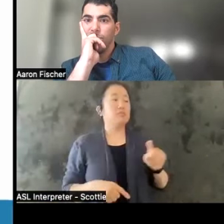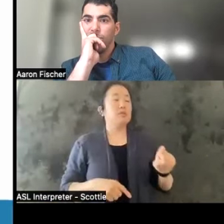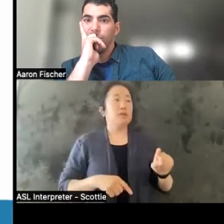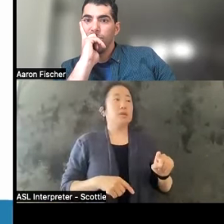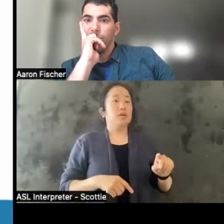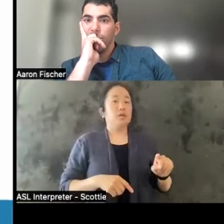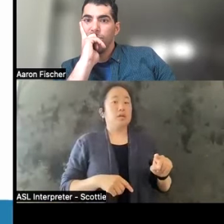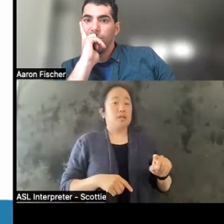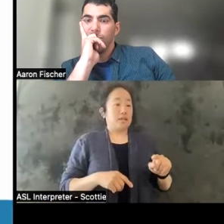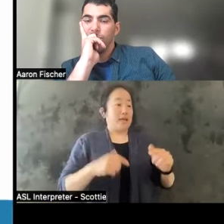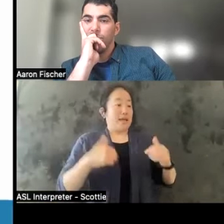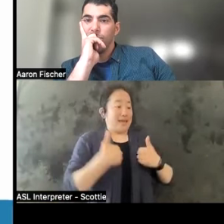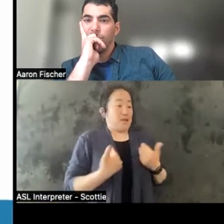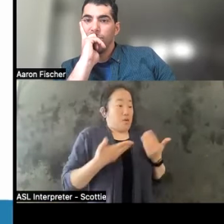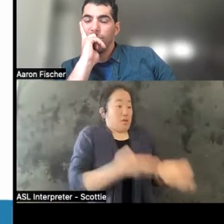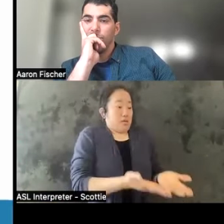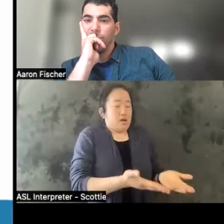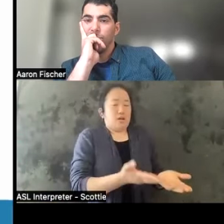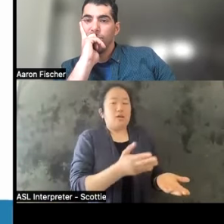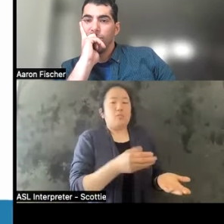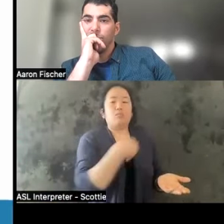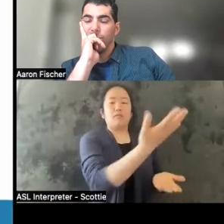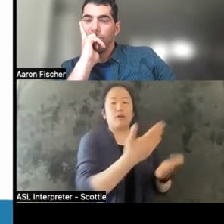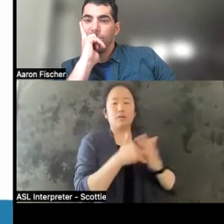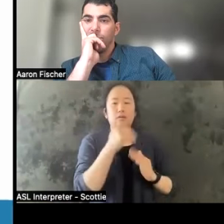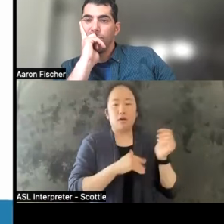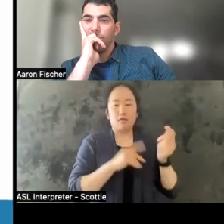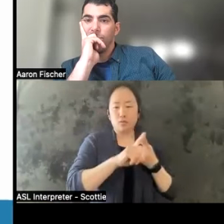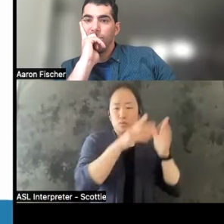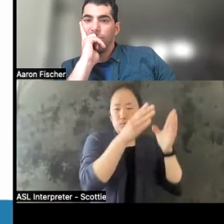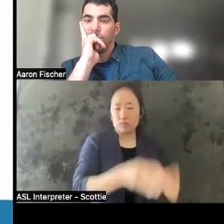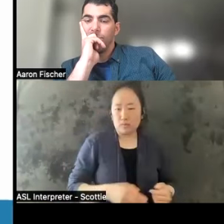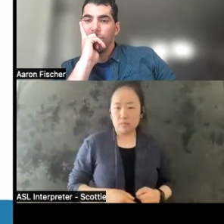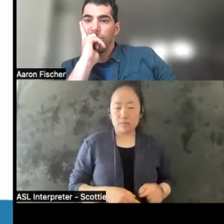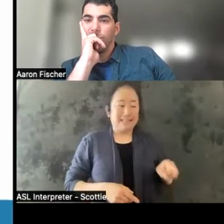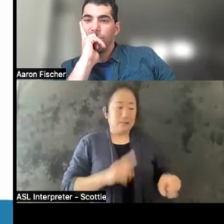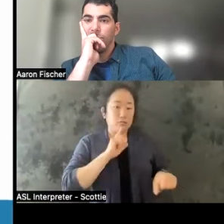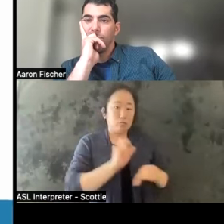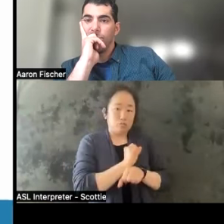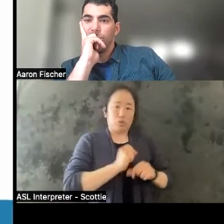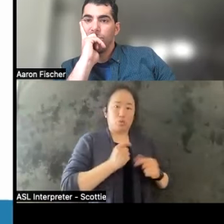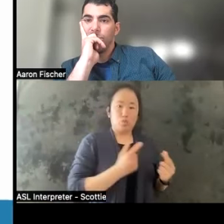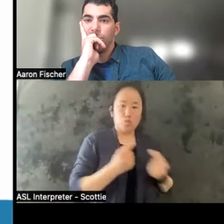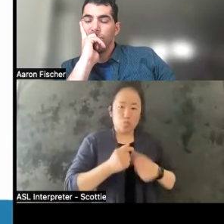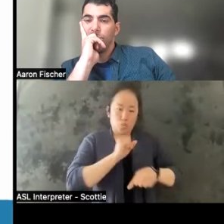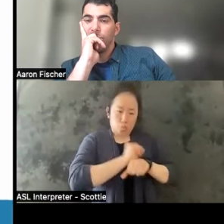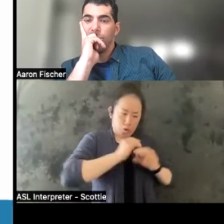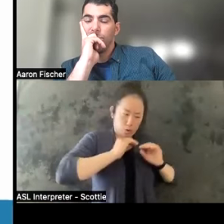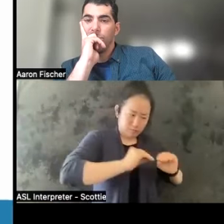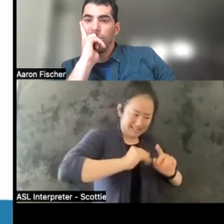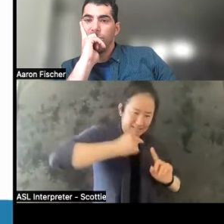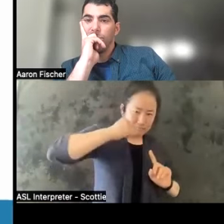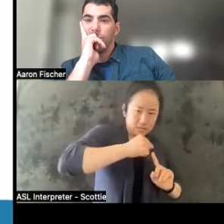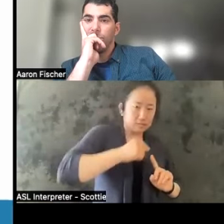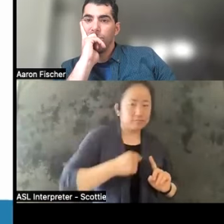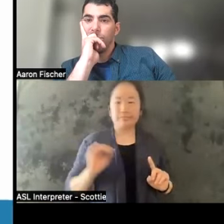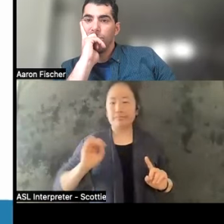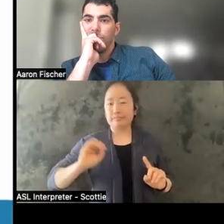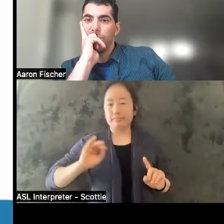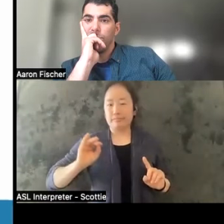their existence. The dog or other animal doesn't necessarily do anything, but its